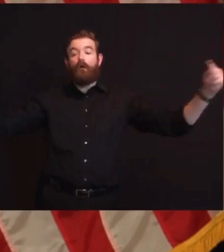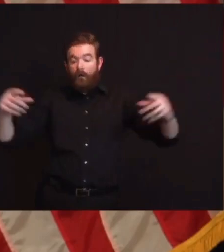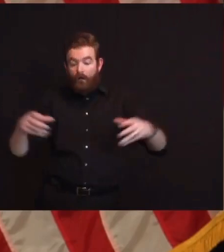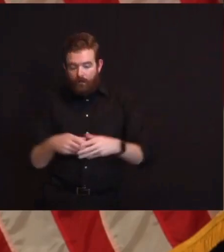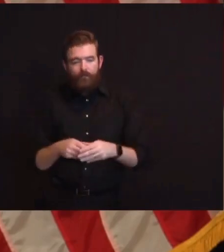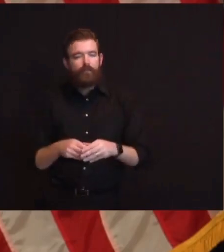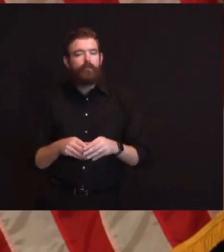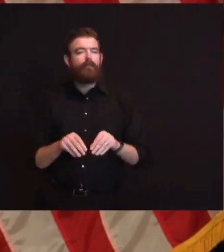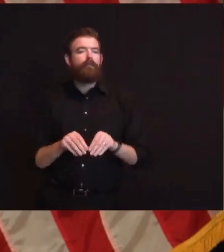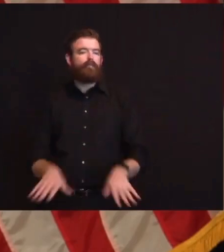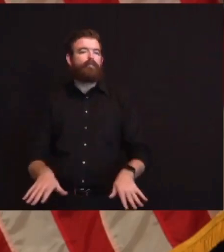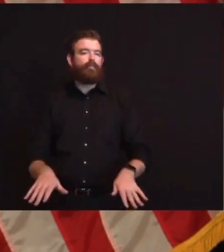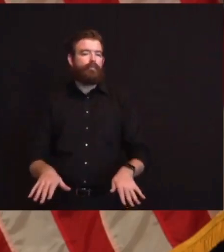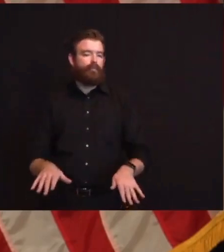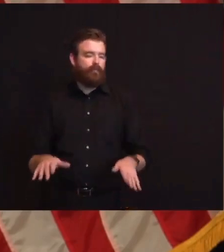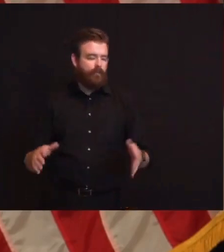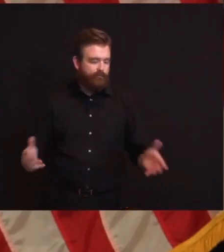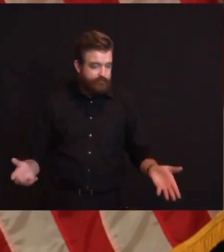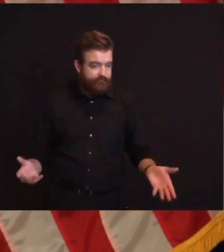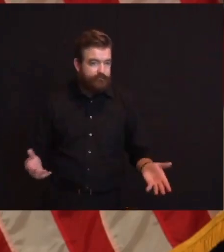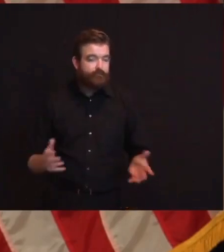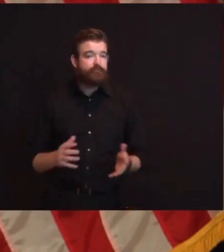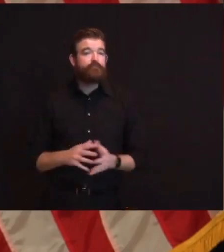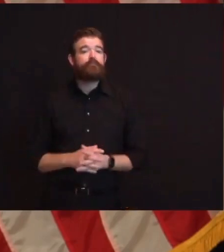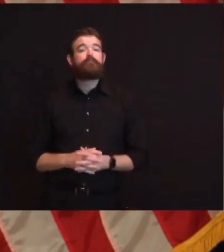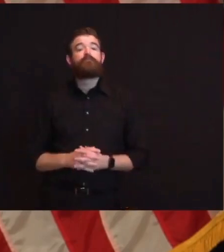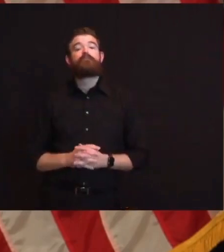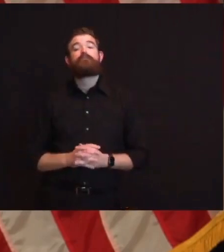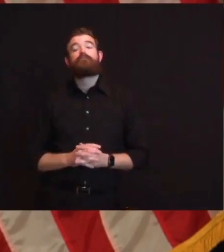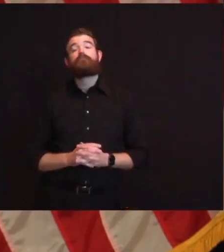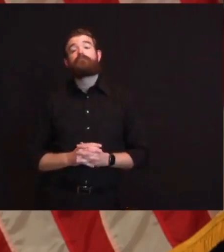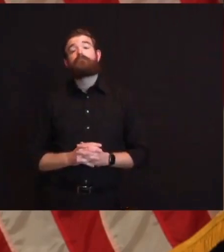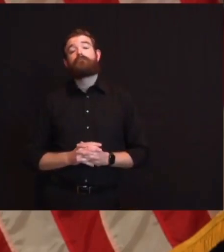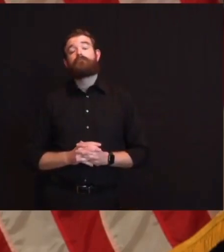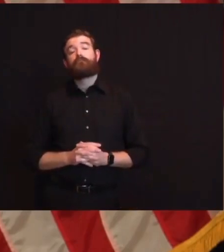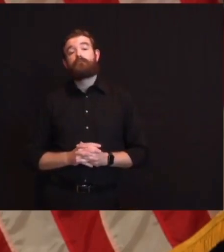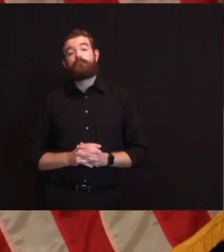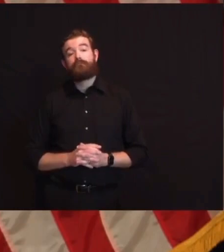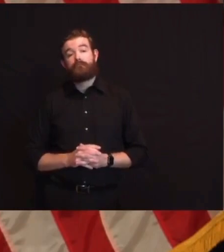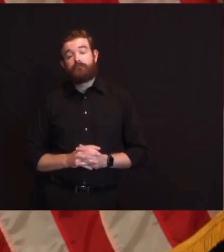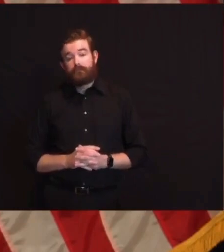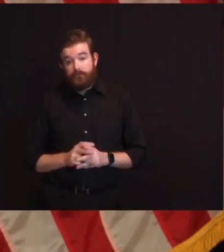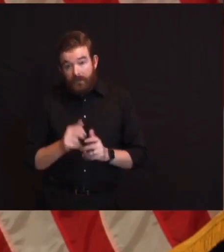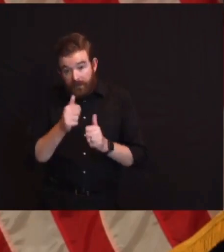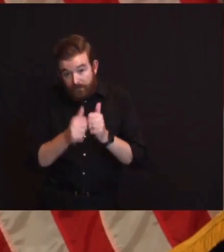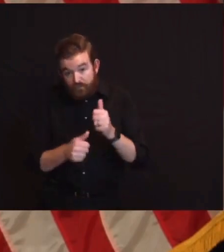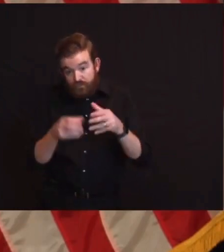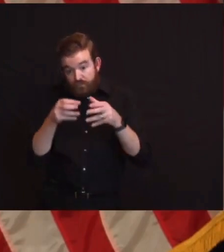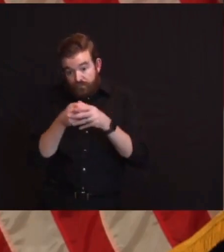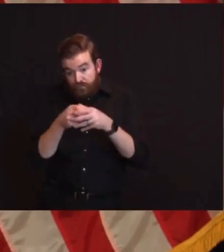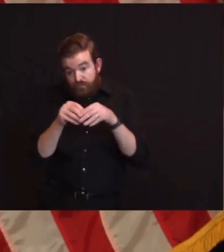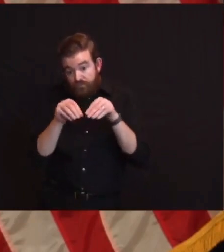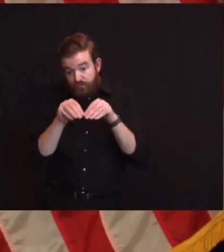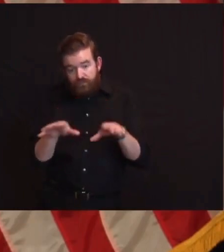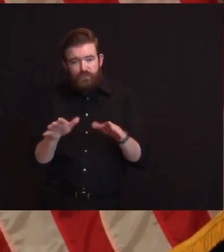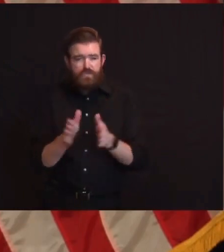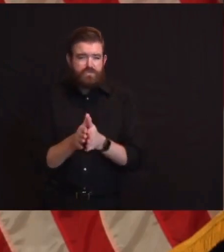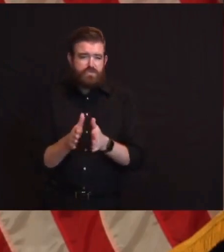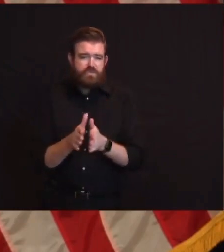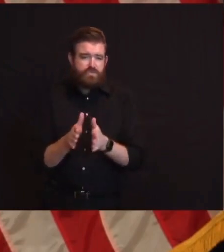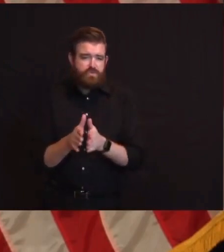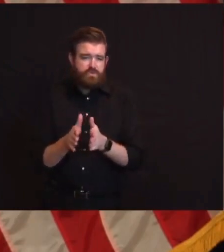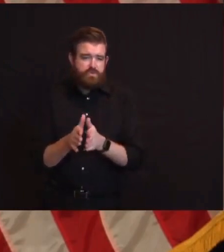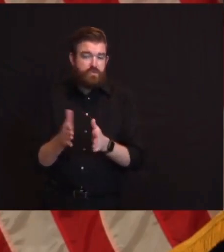also good to know that the numbers in each of these clusters, they tend to be smaller than what we used to see early on,